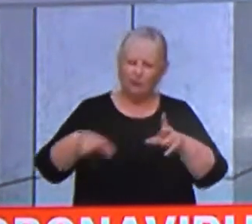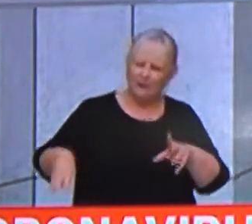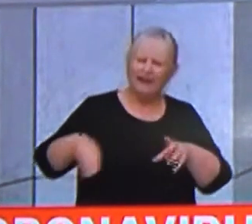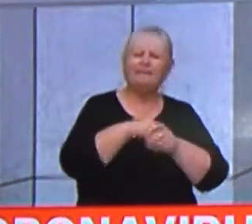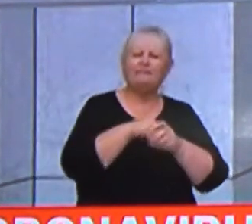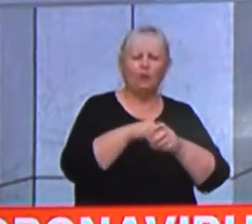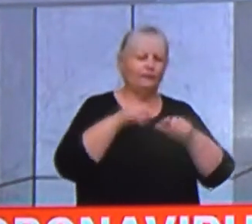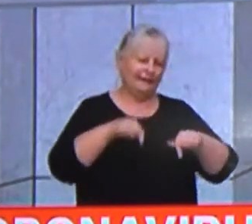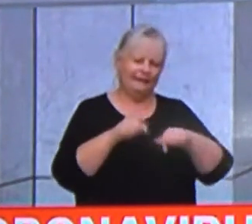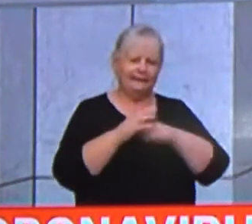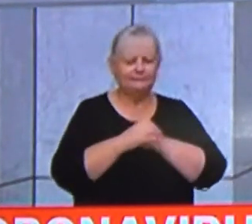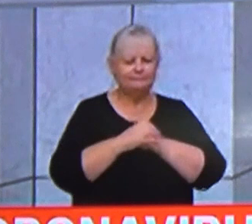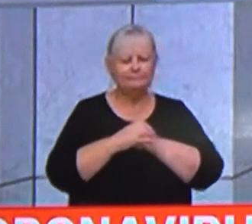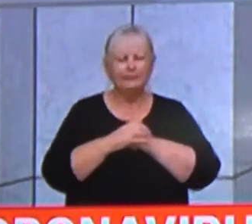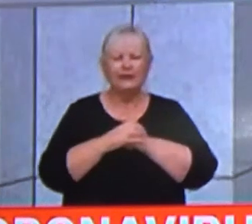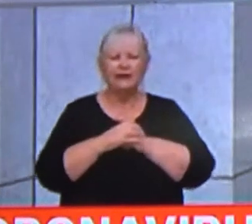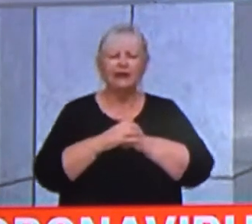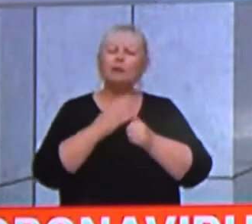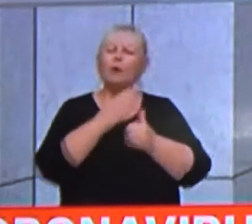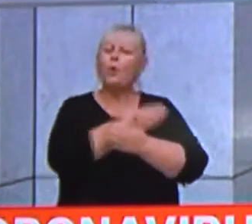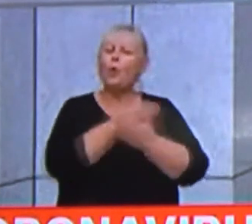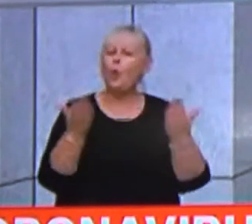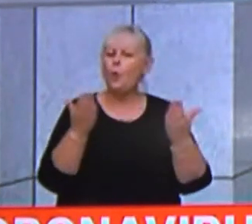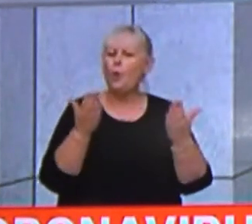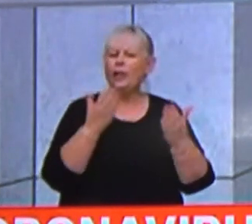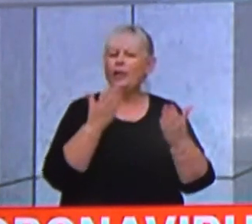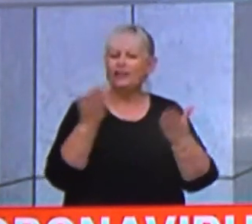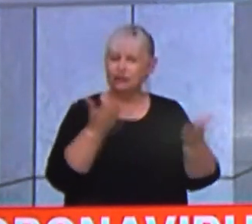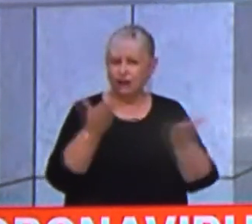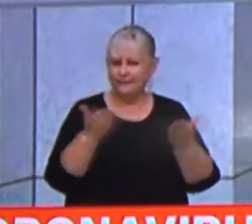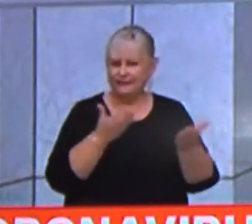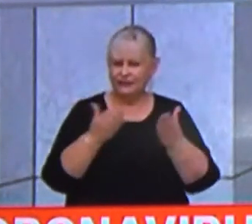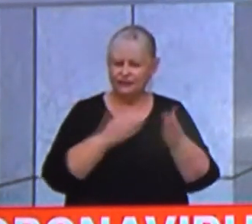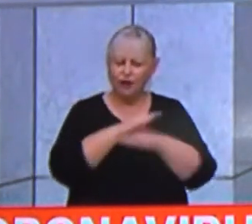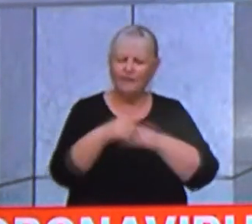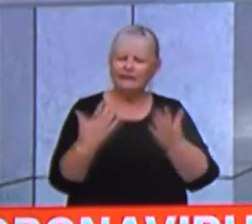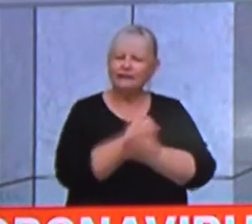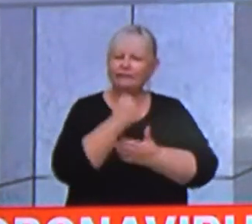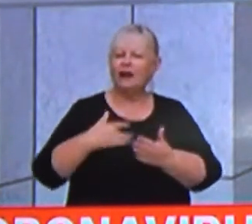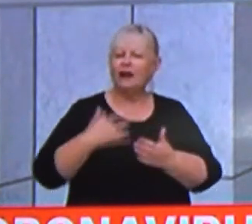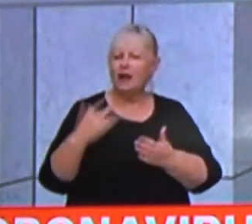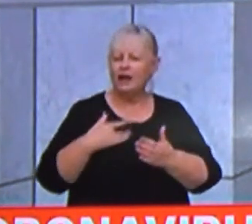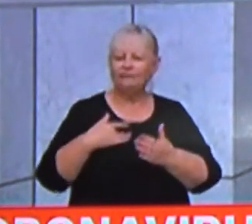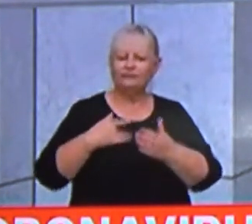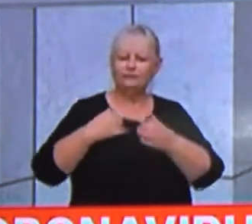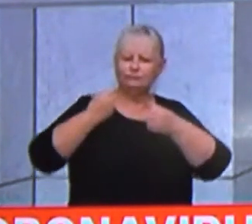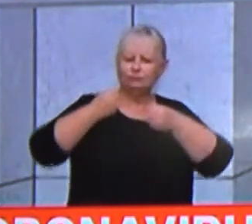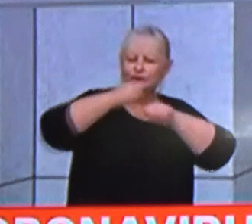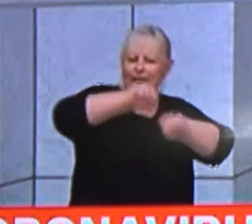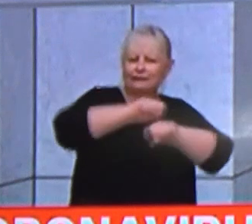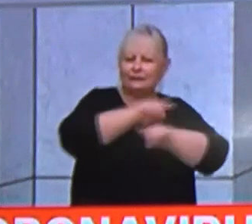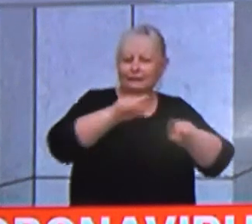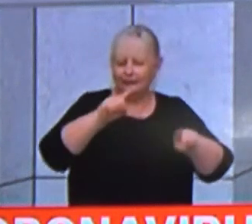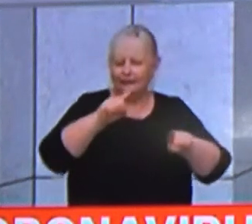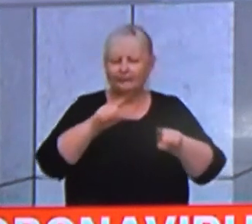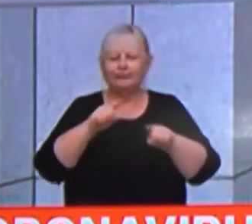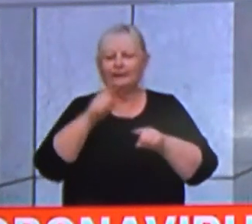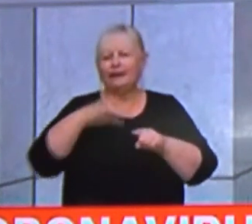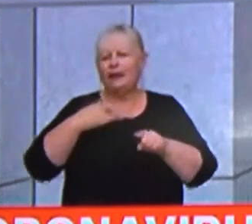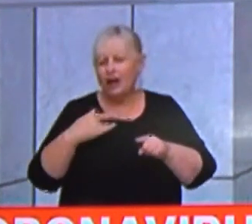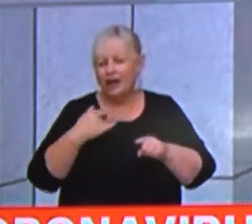and for her work, Michael Gardner from my team, and all of the mental health professionals who've helped pull this